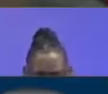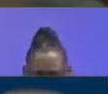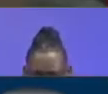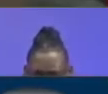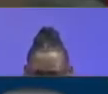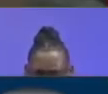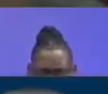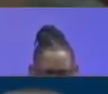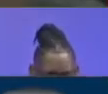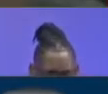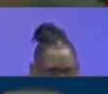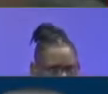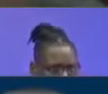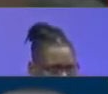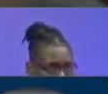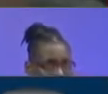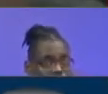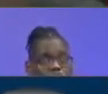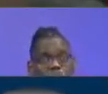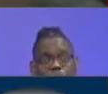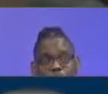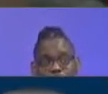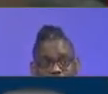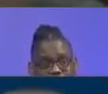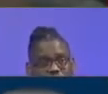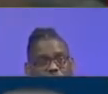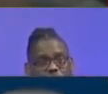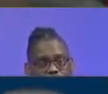movement, especially the PSA, the public sector,